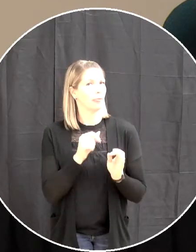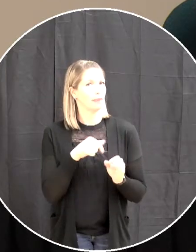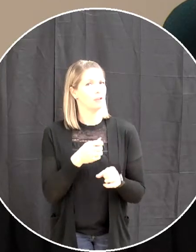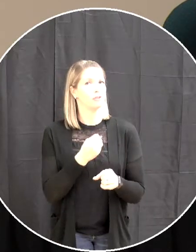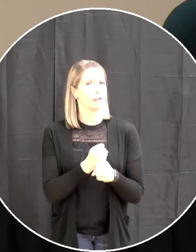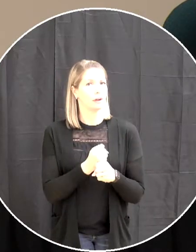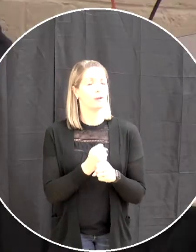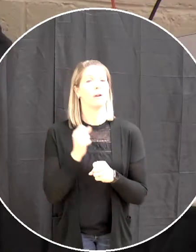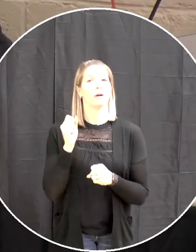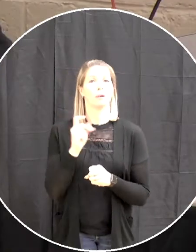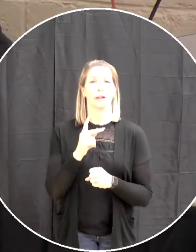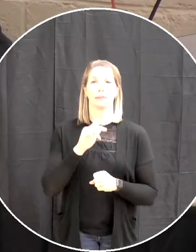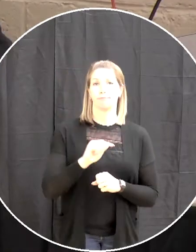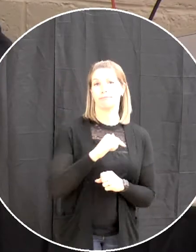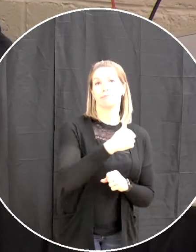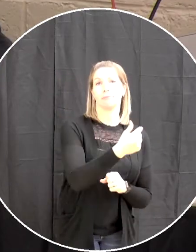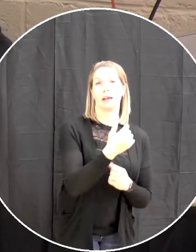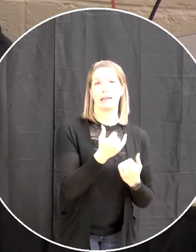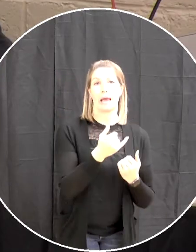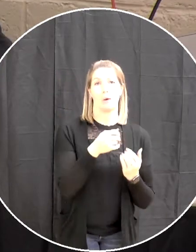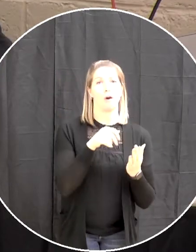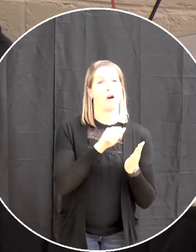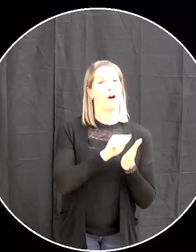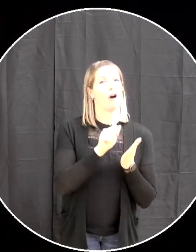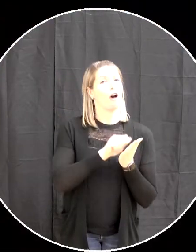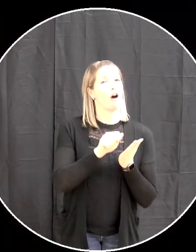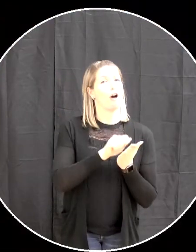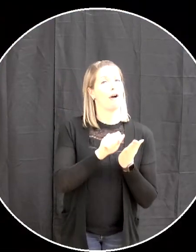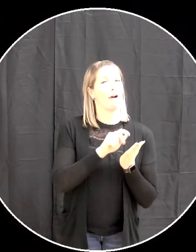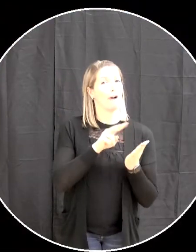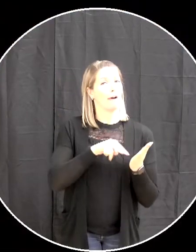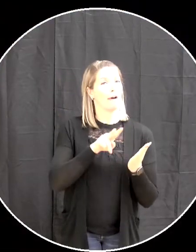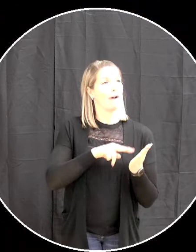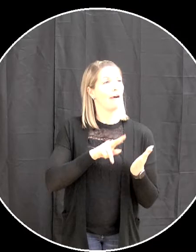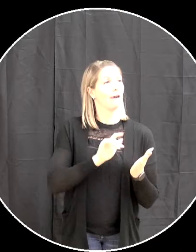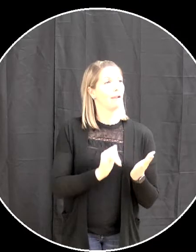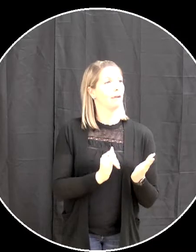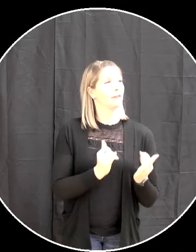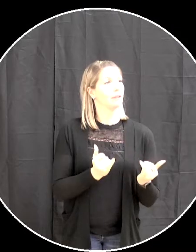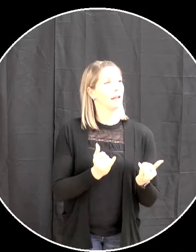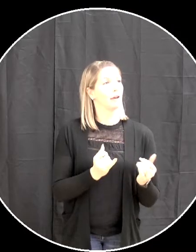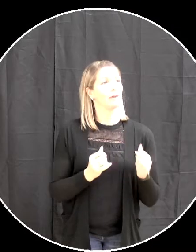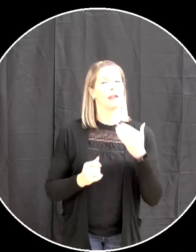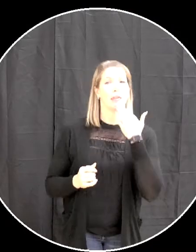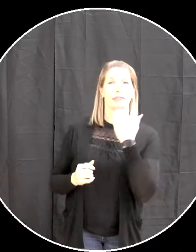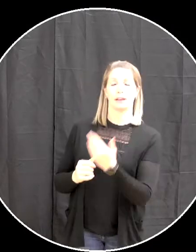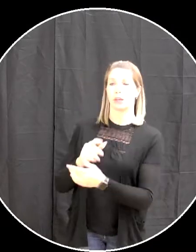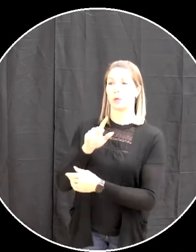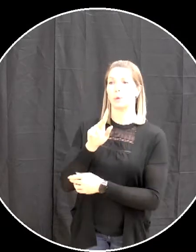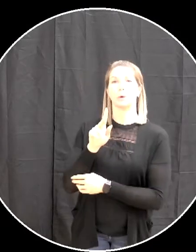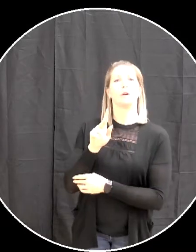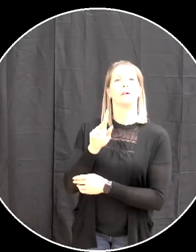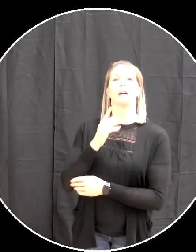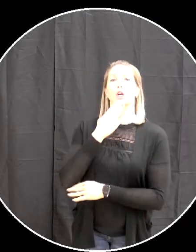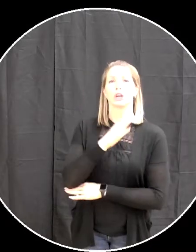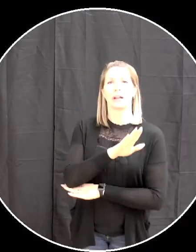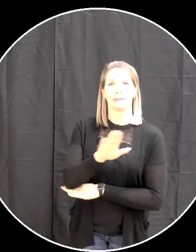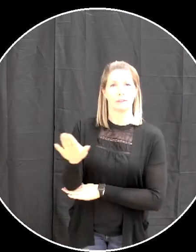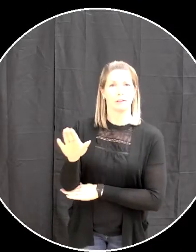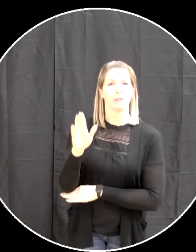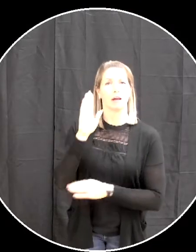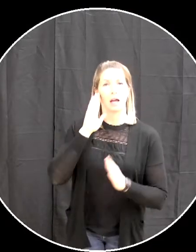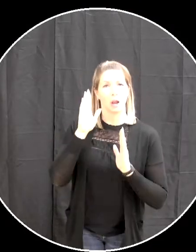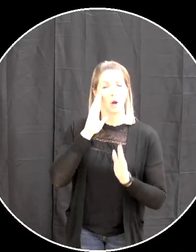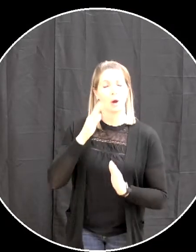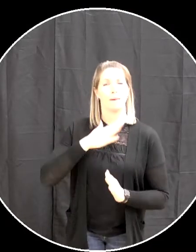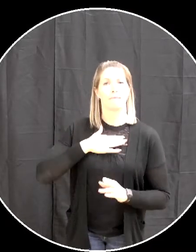so we'll turn it over to the auditors. Great. Thank you so much. Good afternoon, everyone. I'm Katie